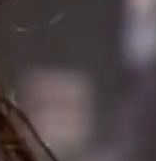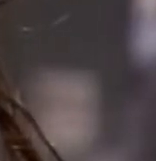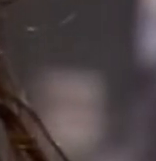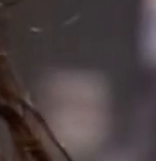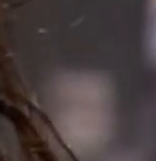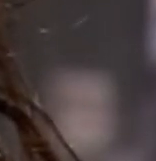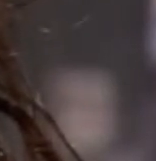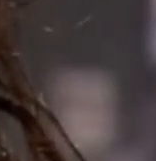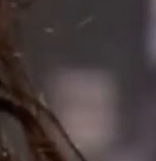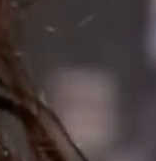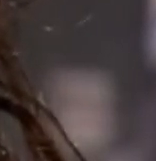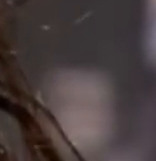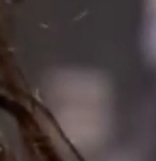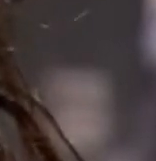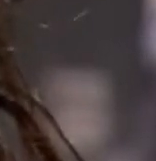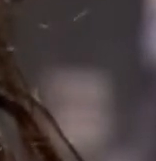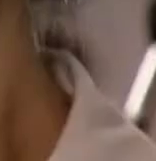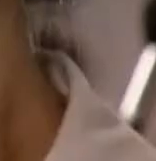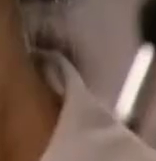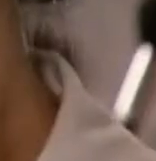Because it's not allowed.